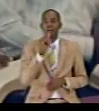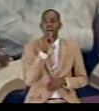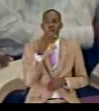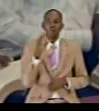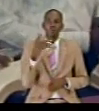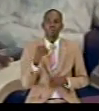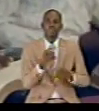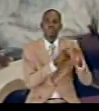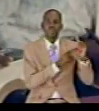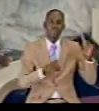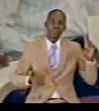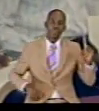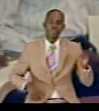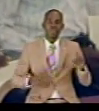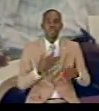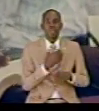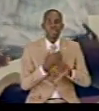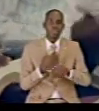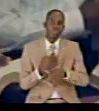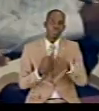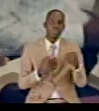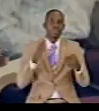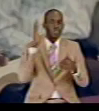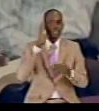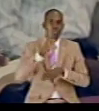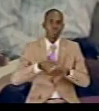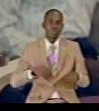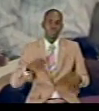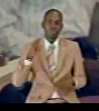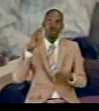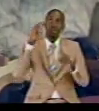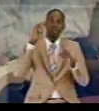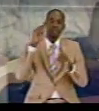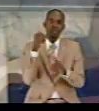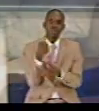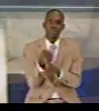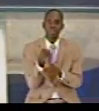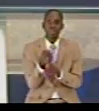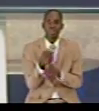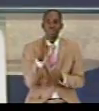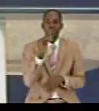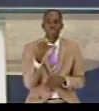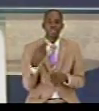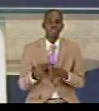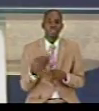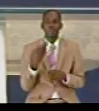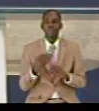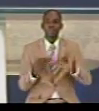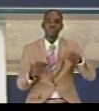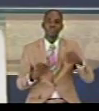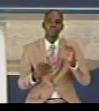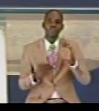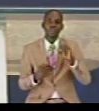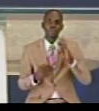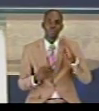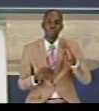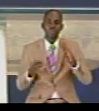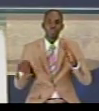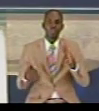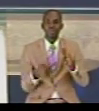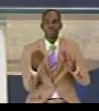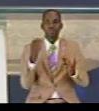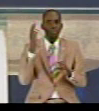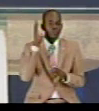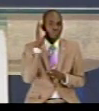Lord. Another shall call himself by the name of Jacob. Another shall